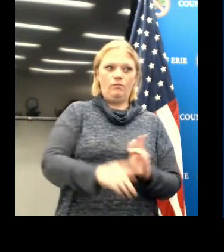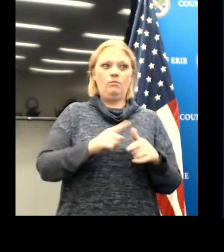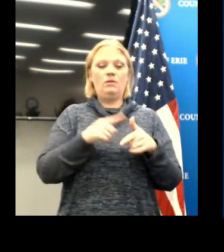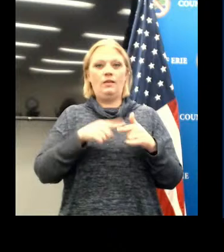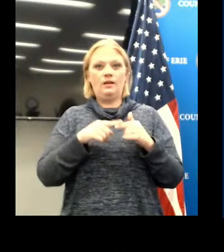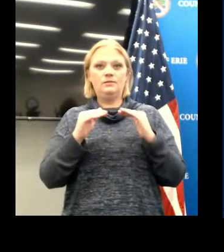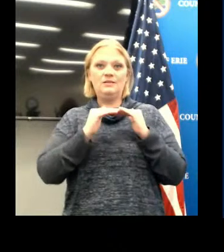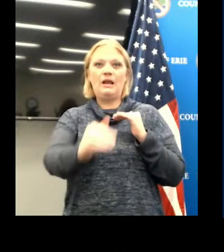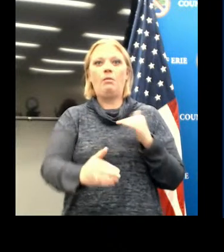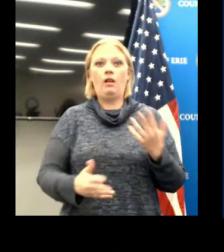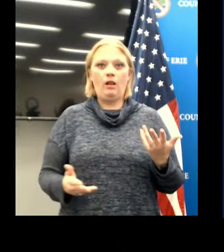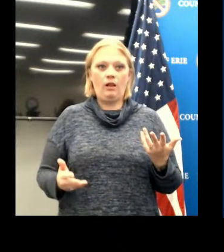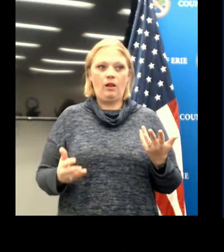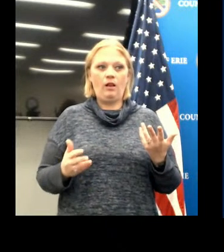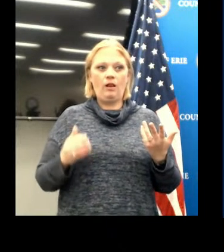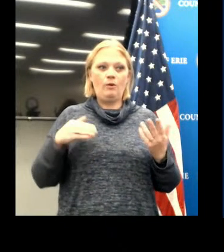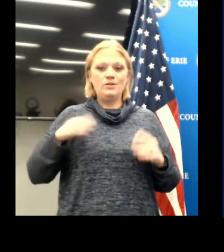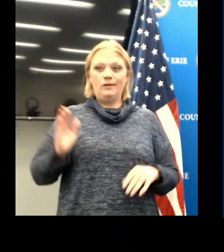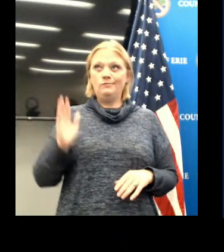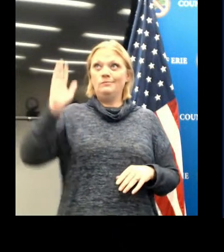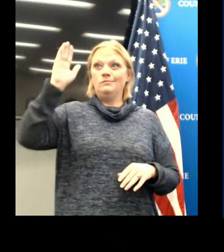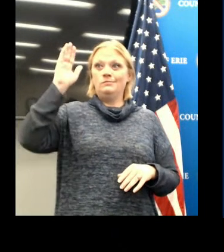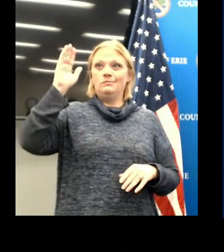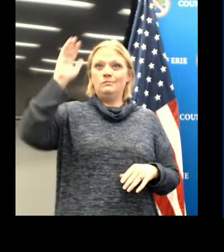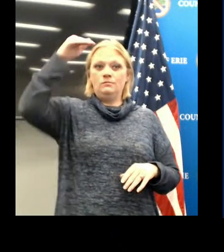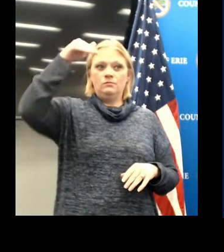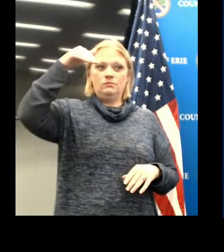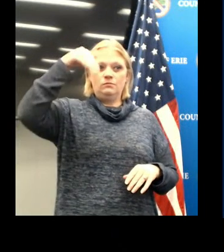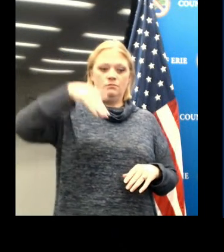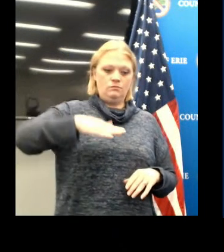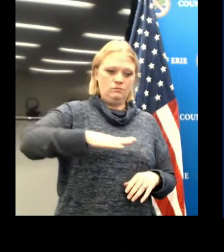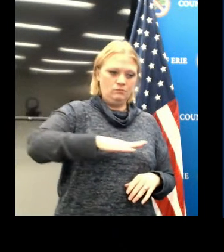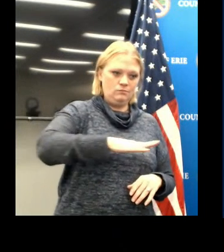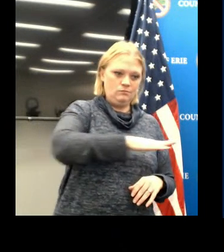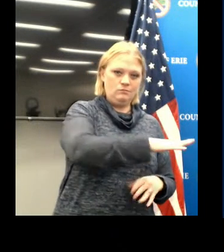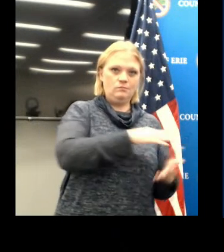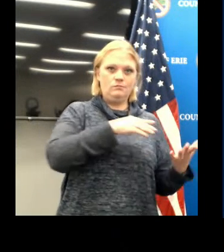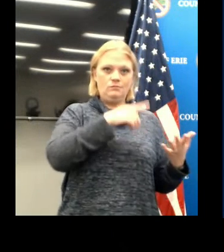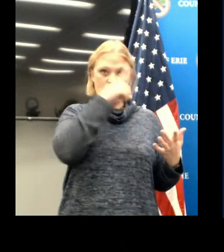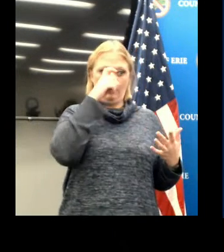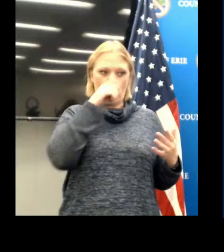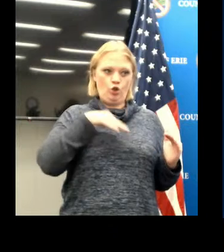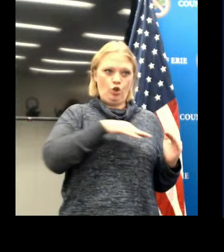stable through most of the summer. You see that rapid